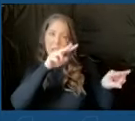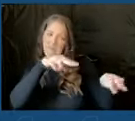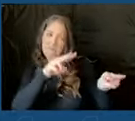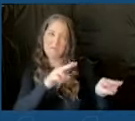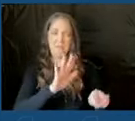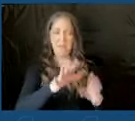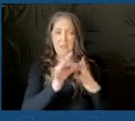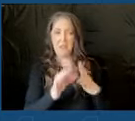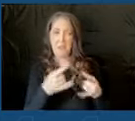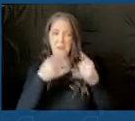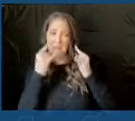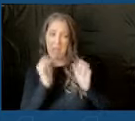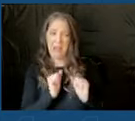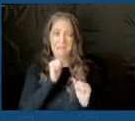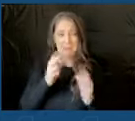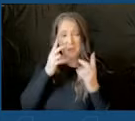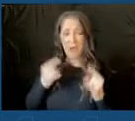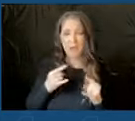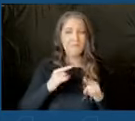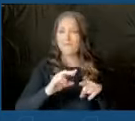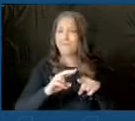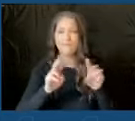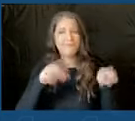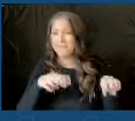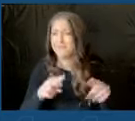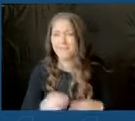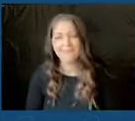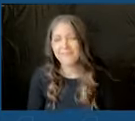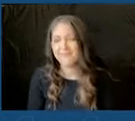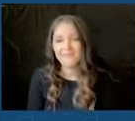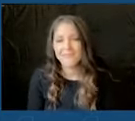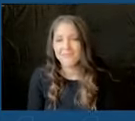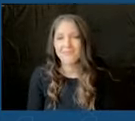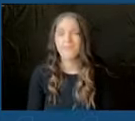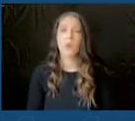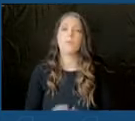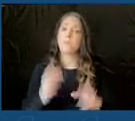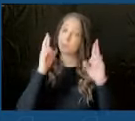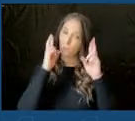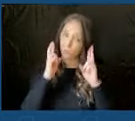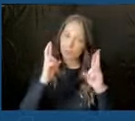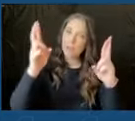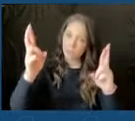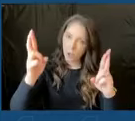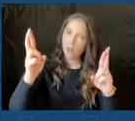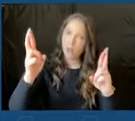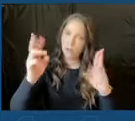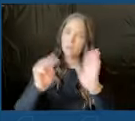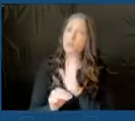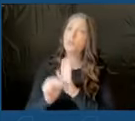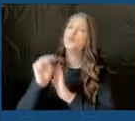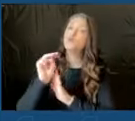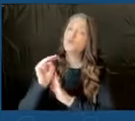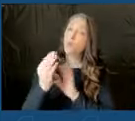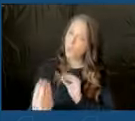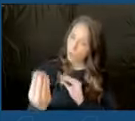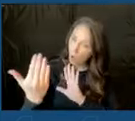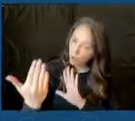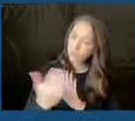be respectful. So we want to make sure that we handle that in a mature way, as New Yorkers can and should